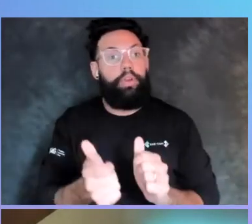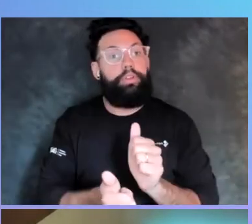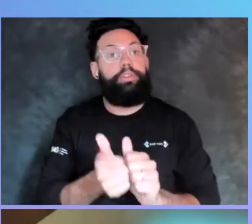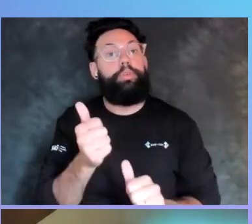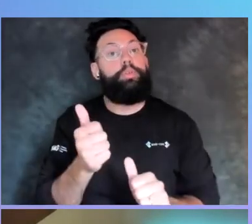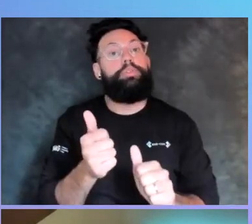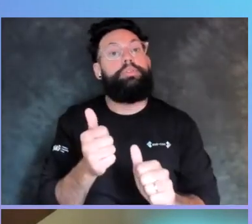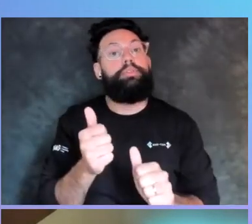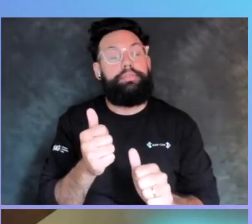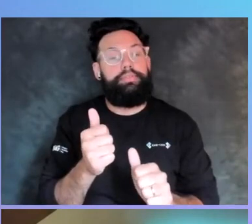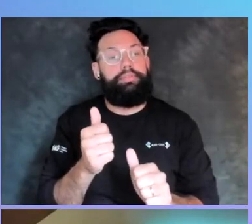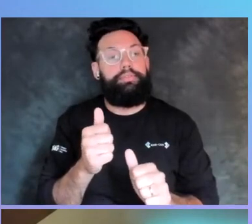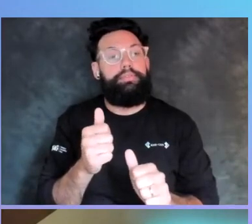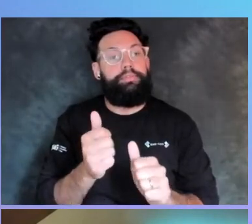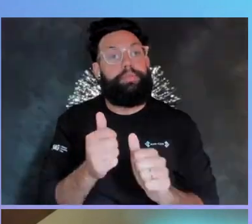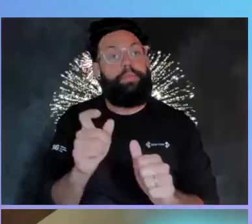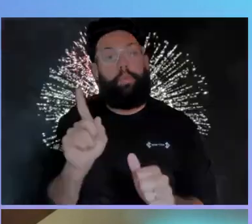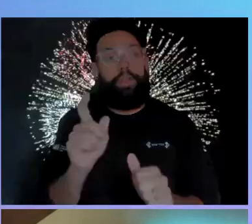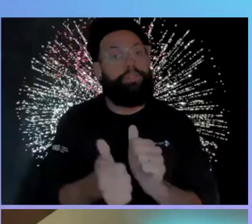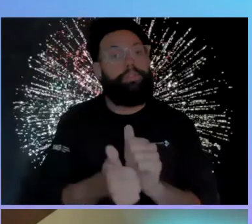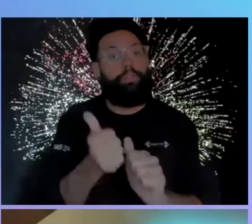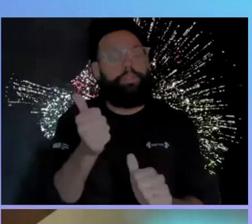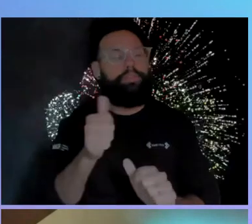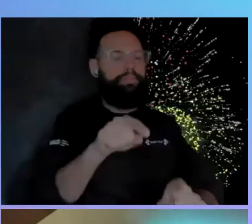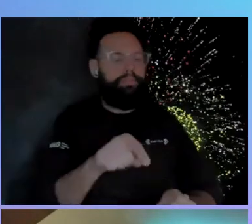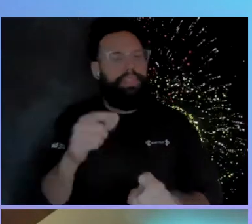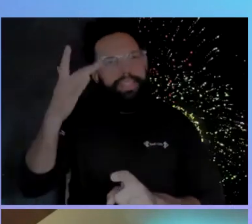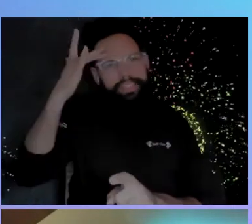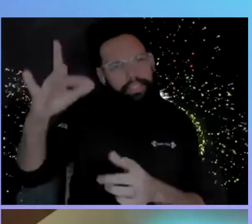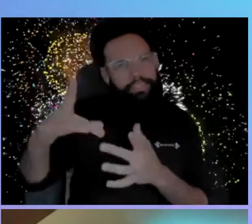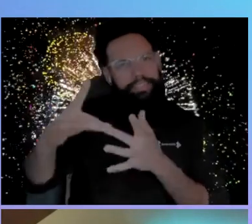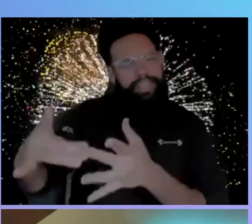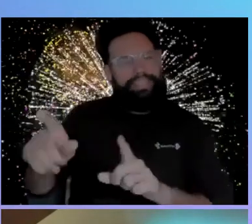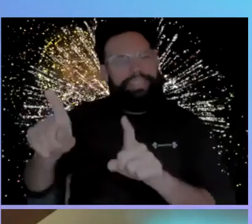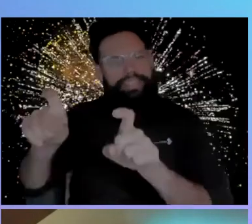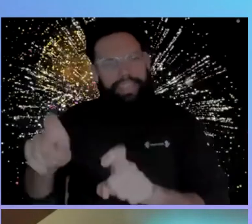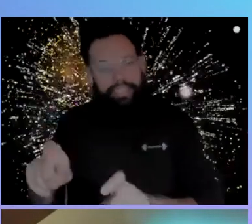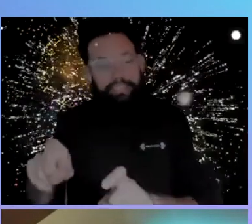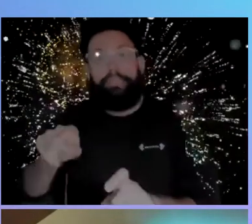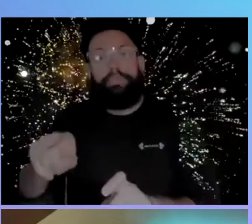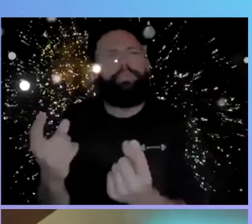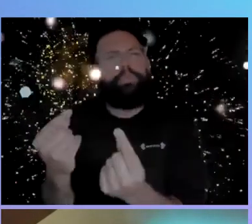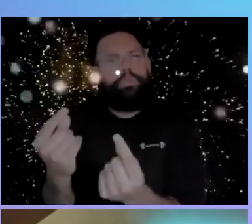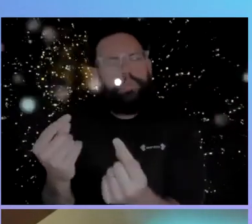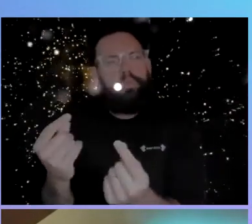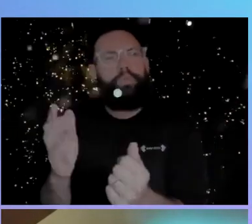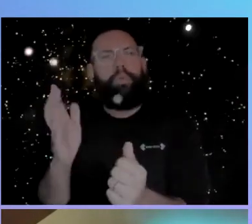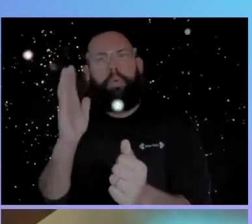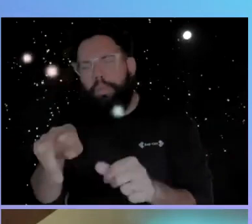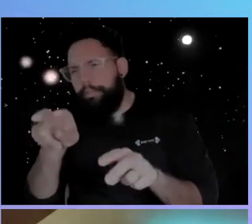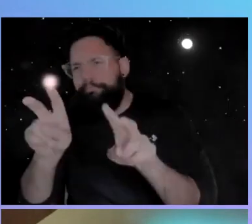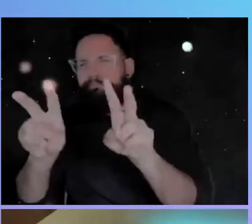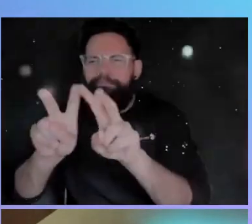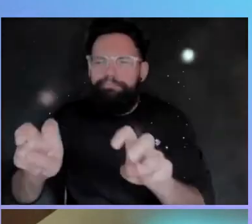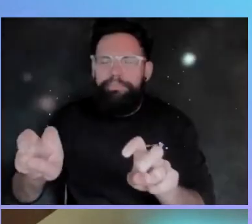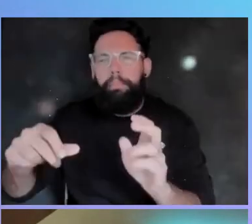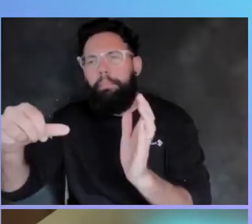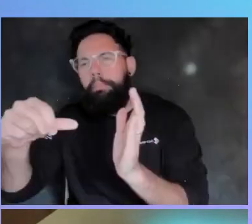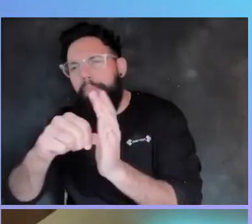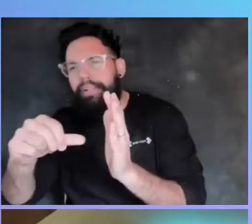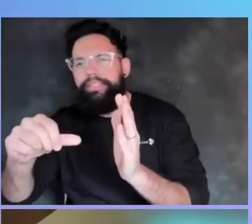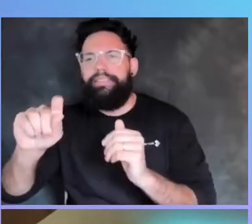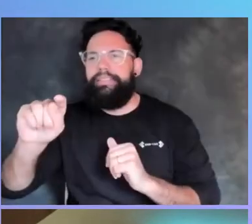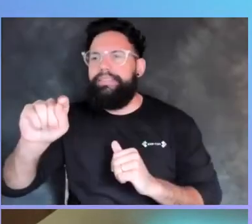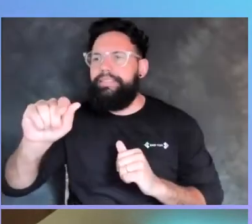in intelligent guided test. And this basically looks at all of the interactive components such as buttons, tabs, and inputs,